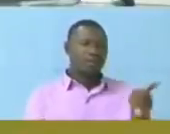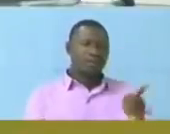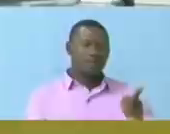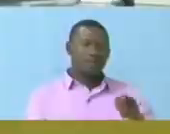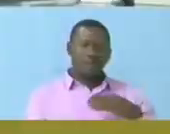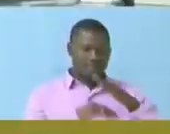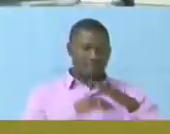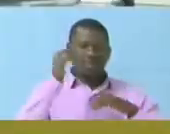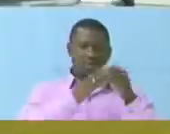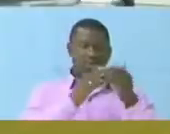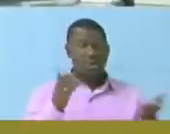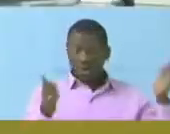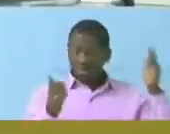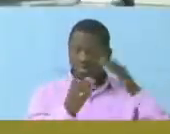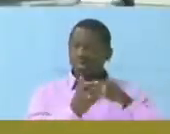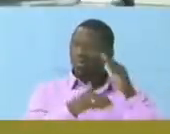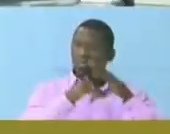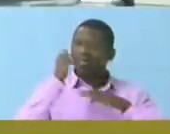it.